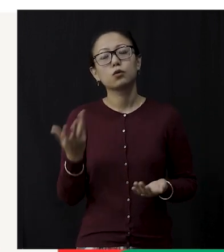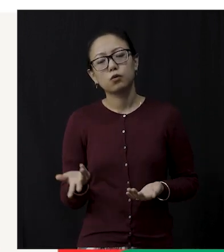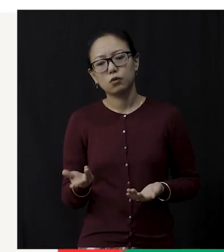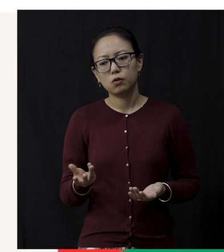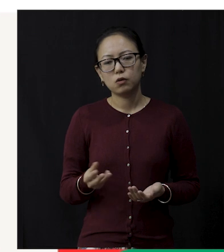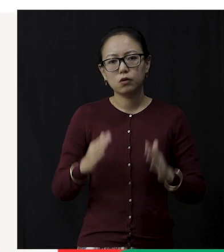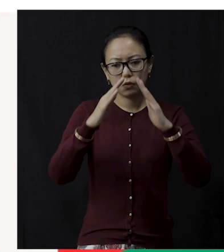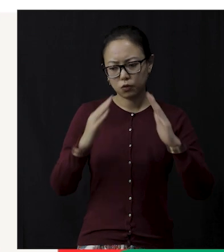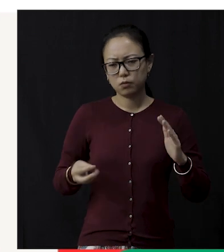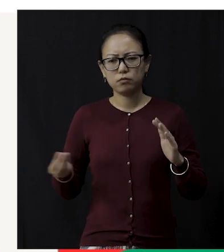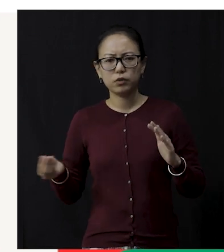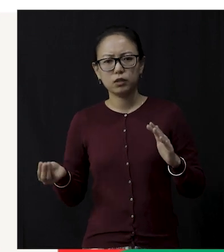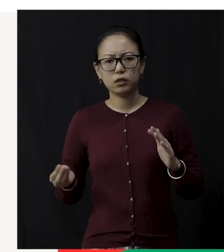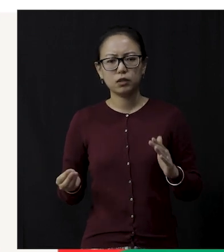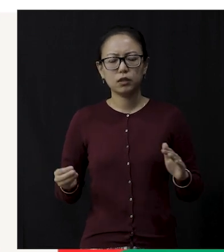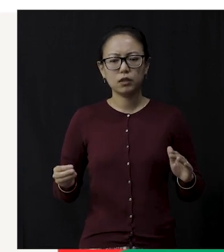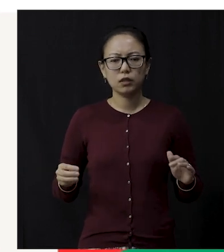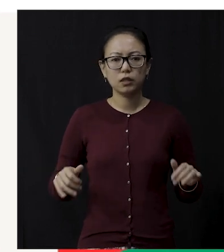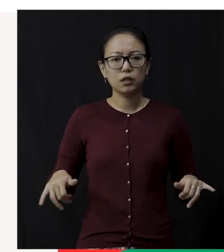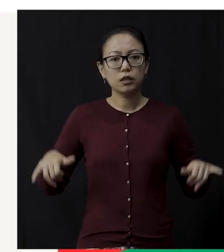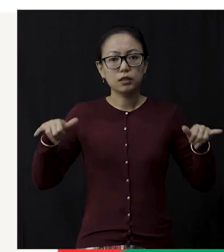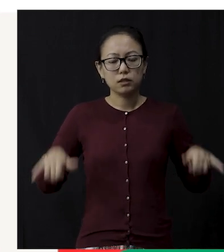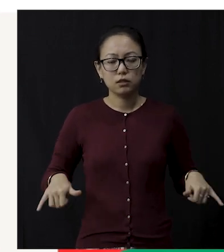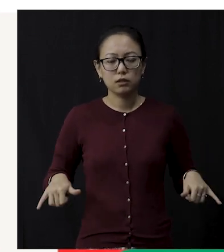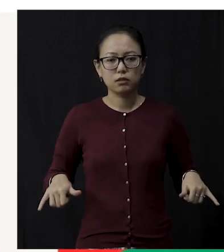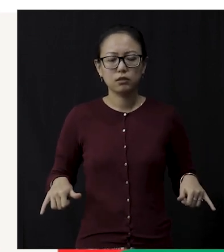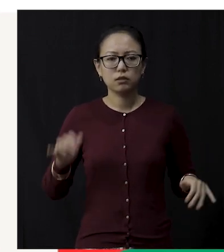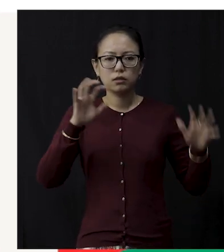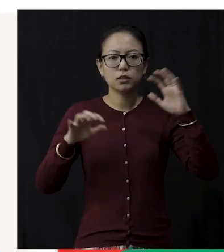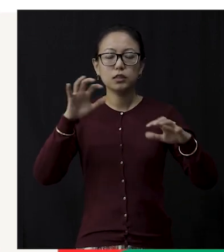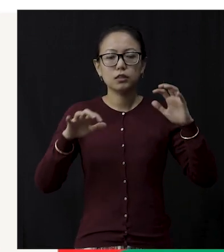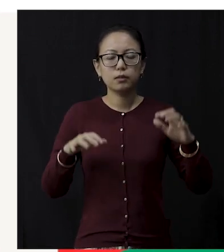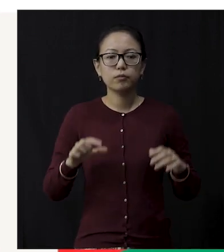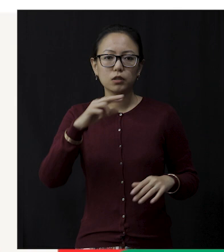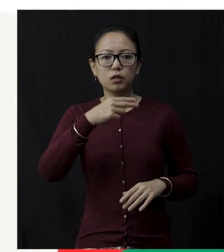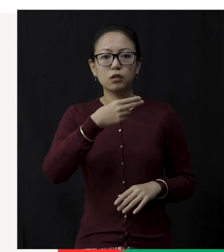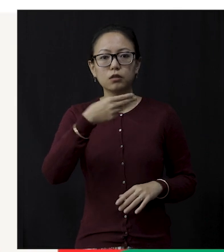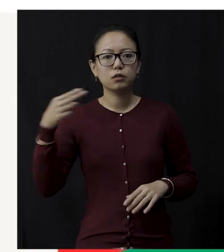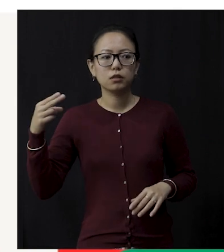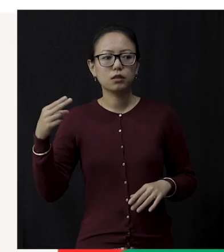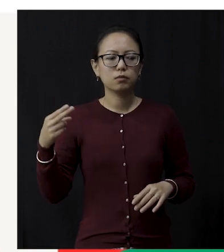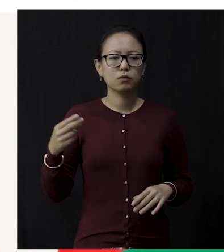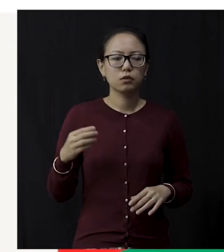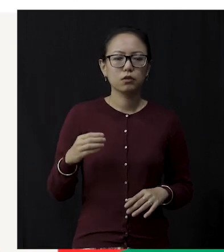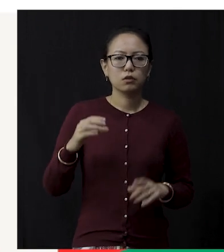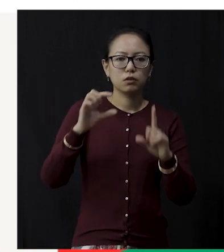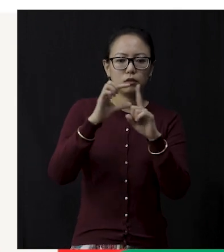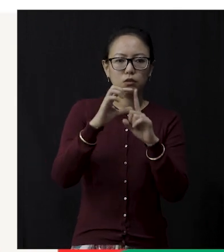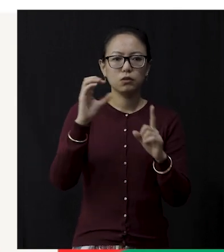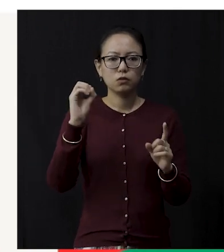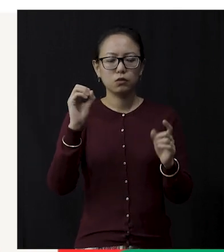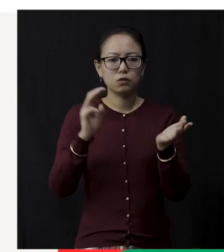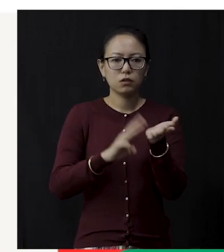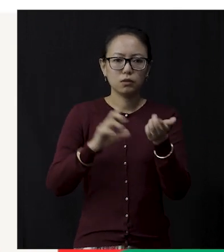domestic animals. We will see examples, okay? But before that, again, let's discuss about the